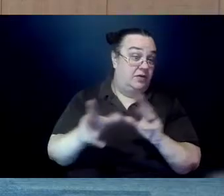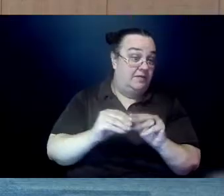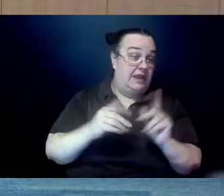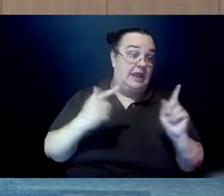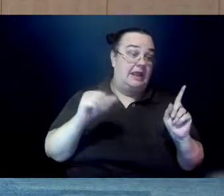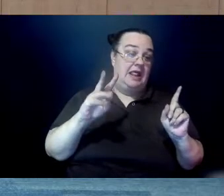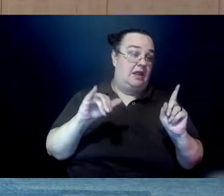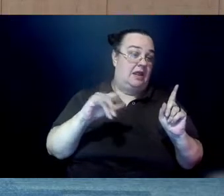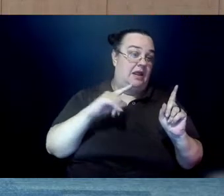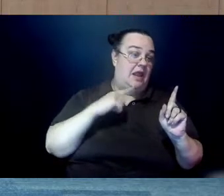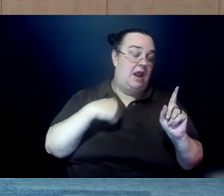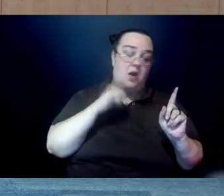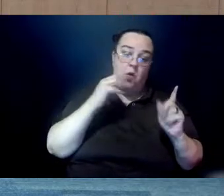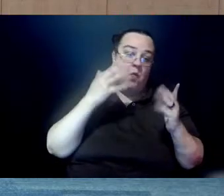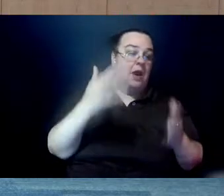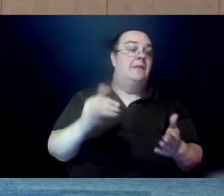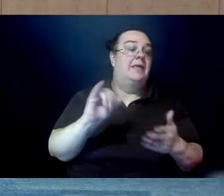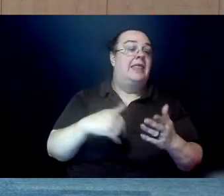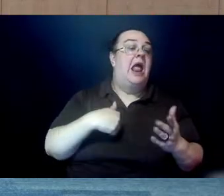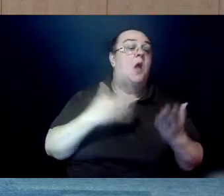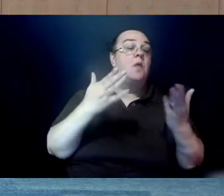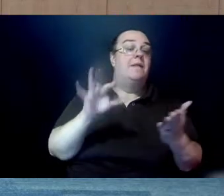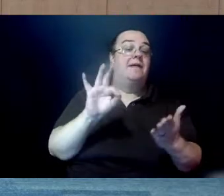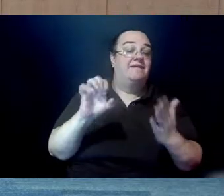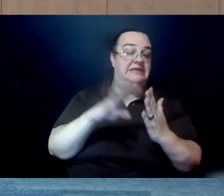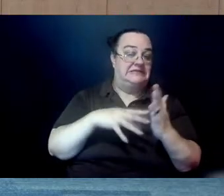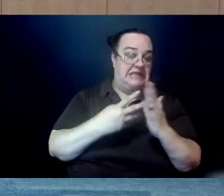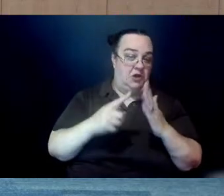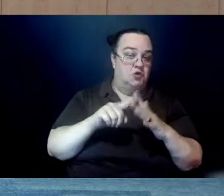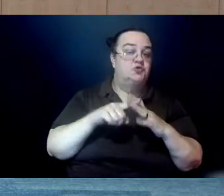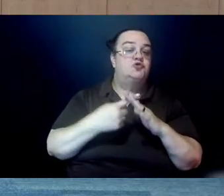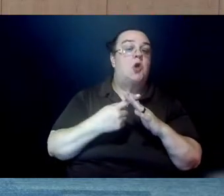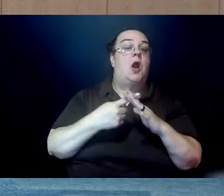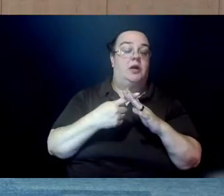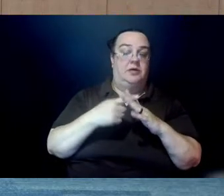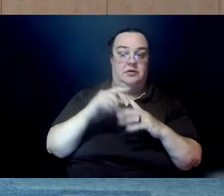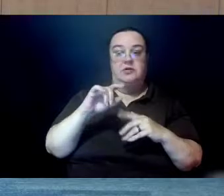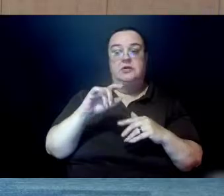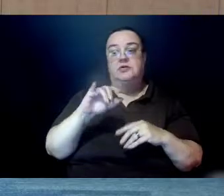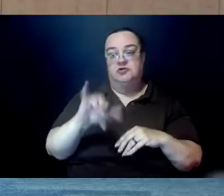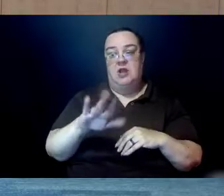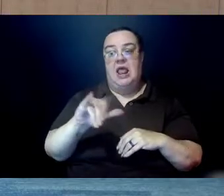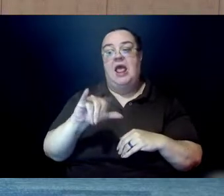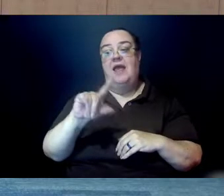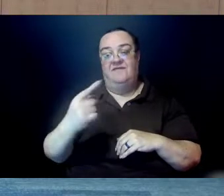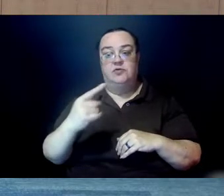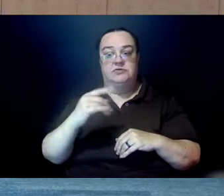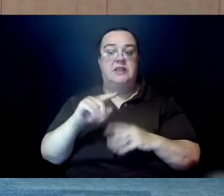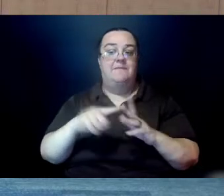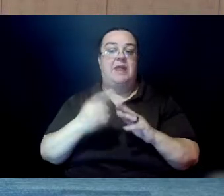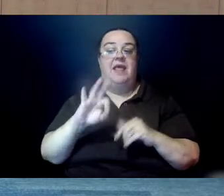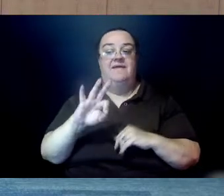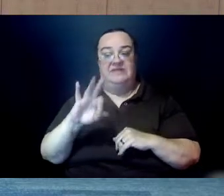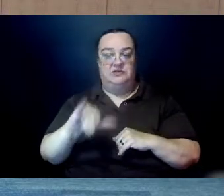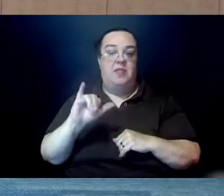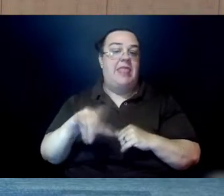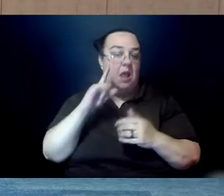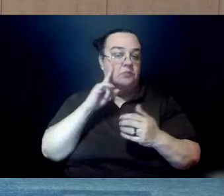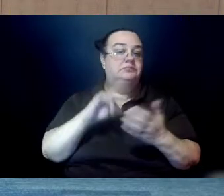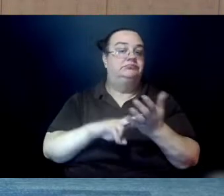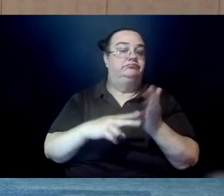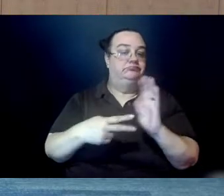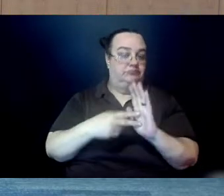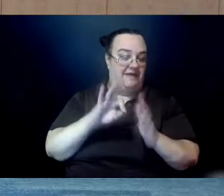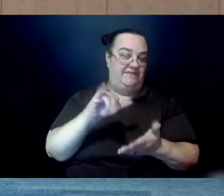I recommend that the fee schedule start at the beginning of the fiscal year, which would be on July 1. Okay. That was the intended purpose of it